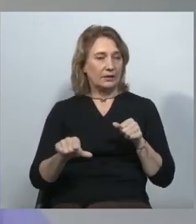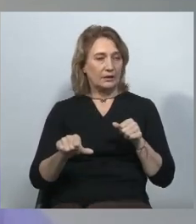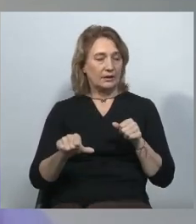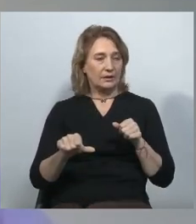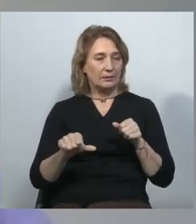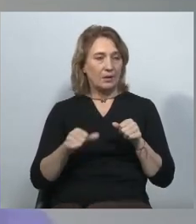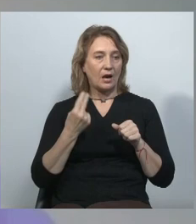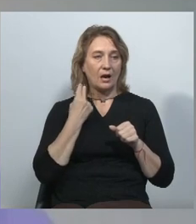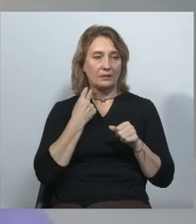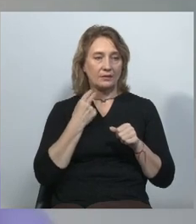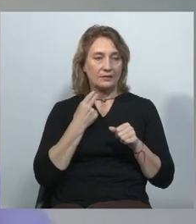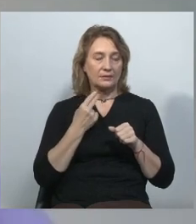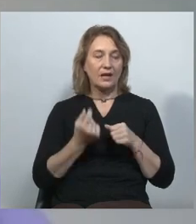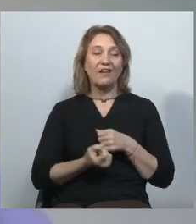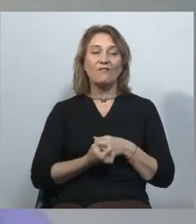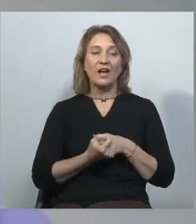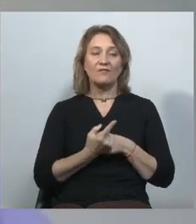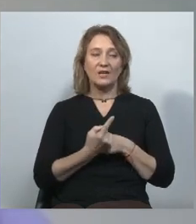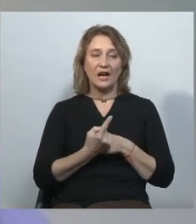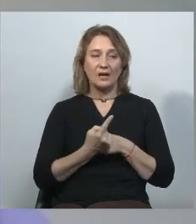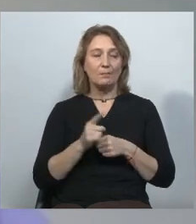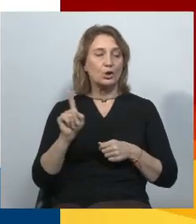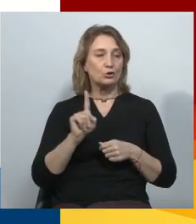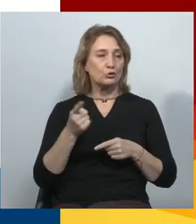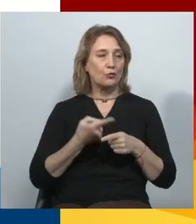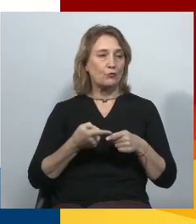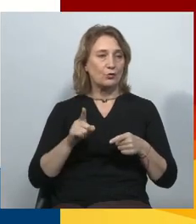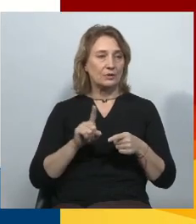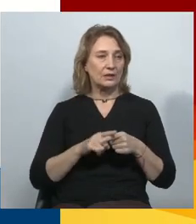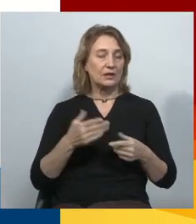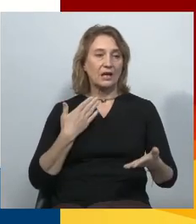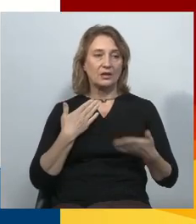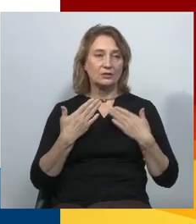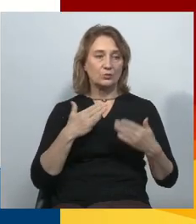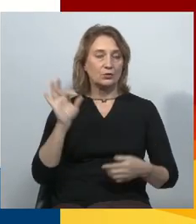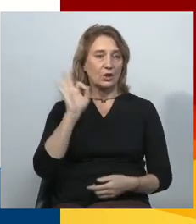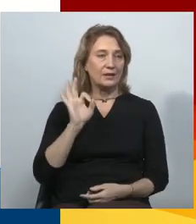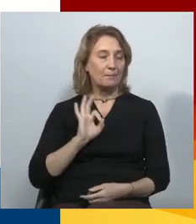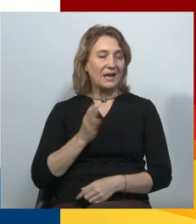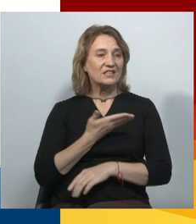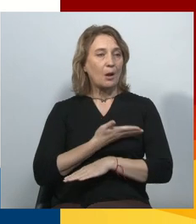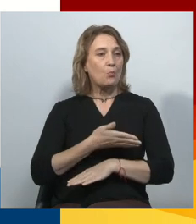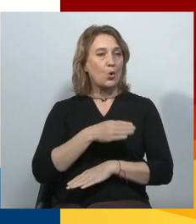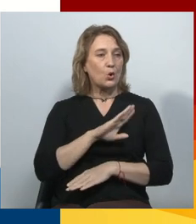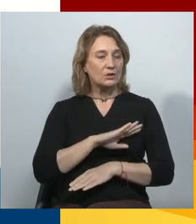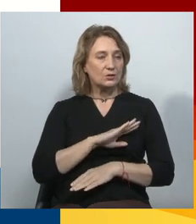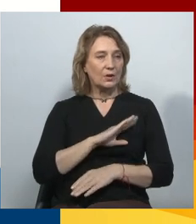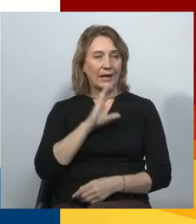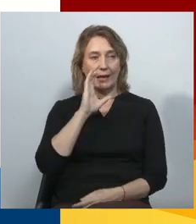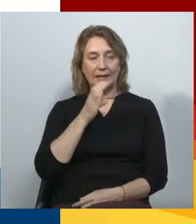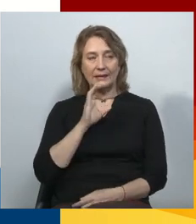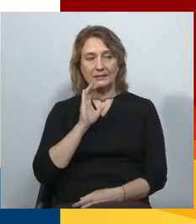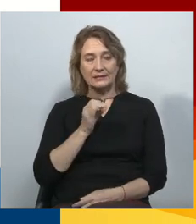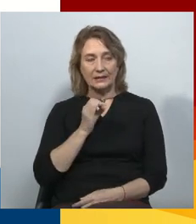in languages other than English. It turned out that it is also relevant to